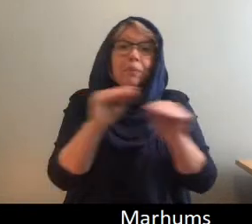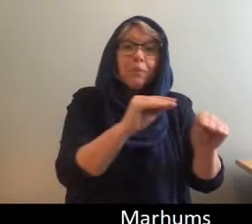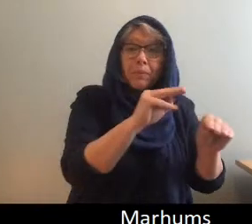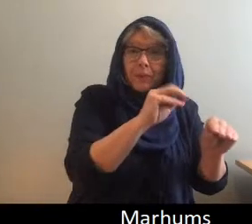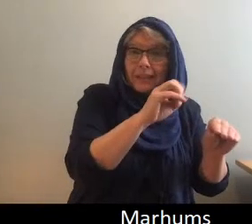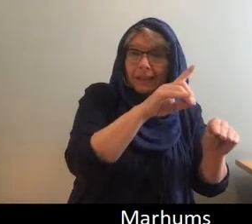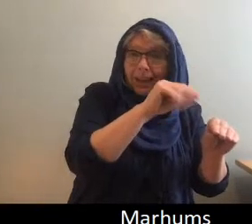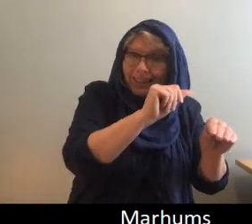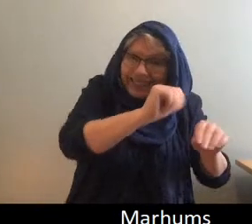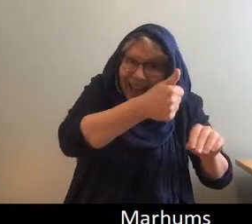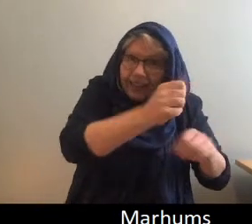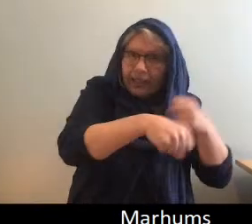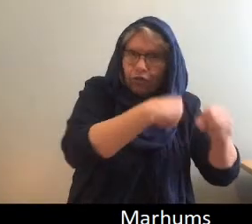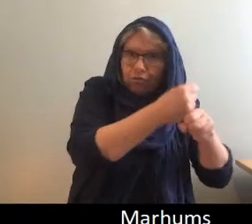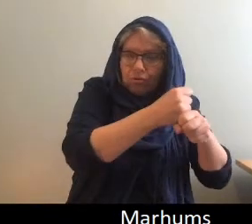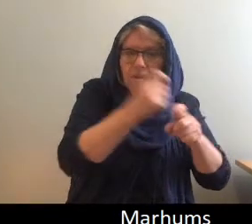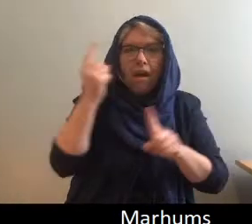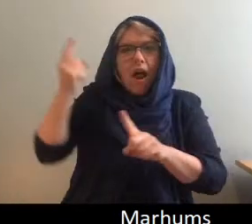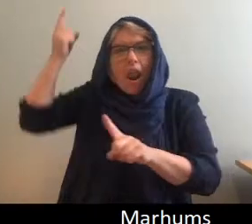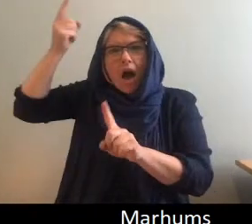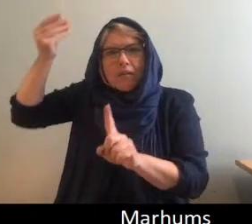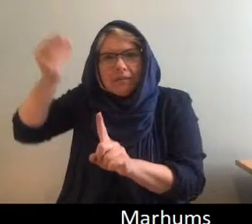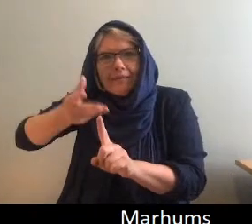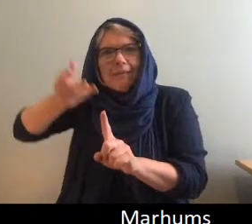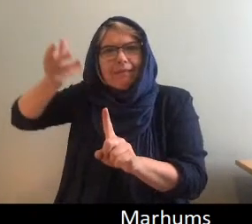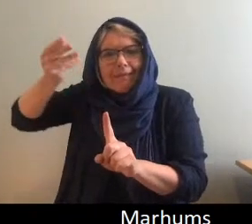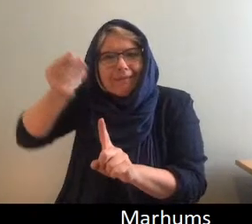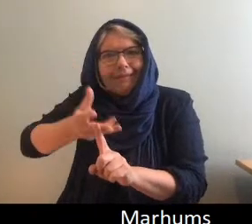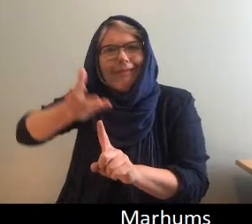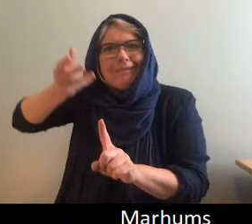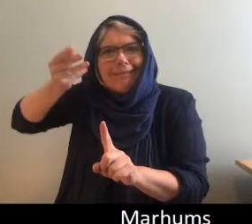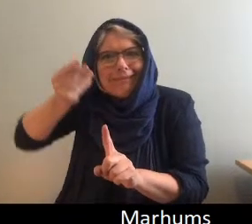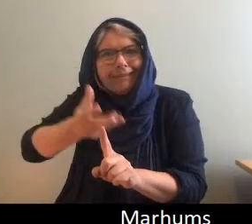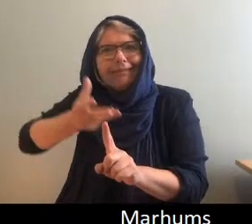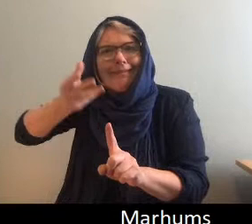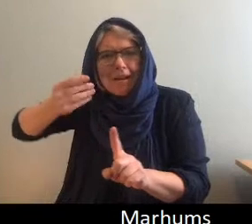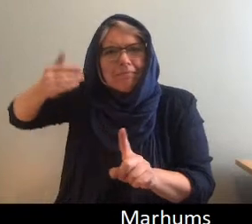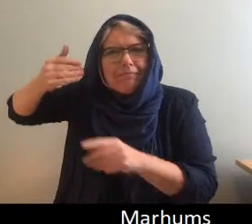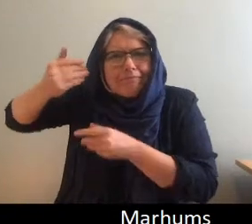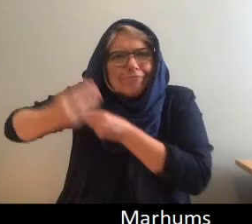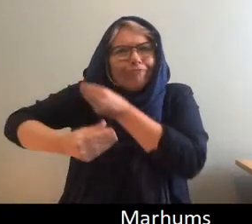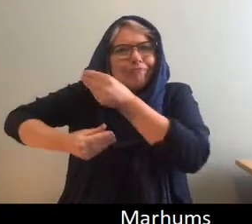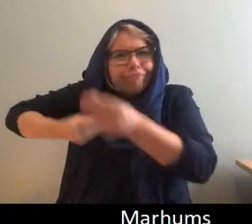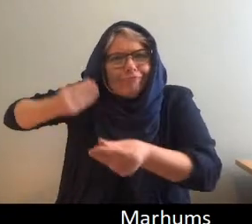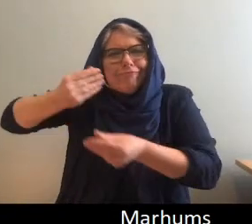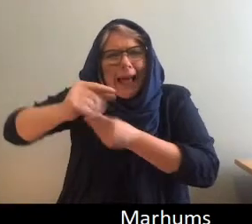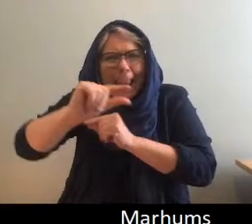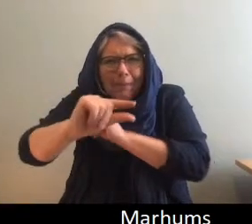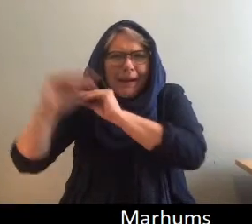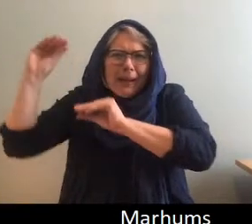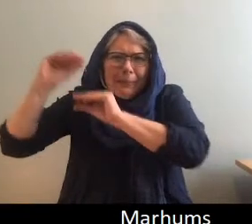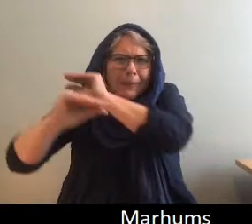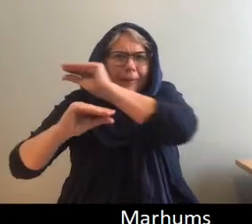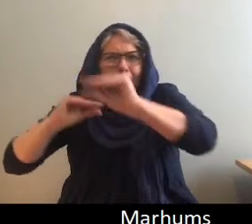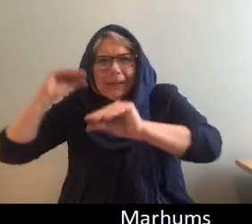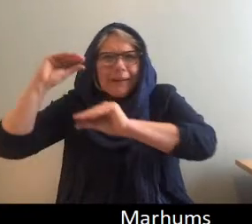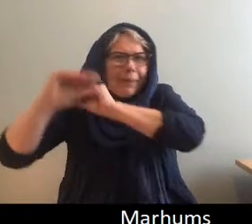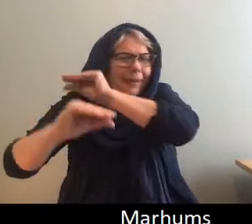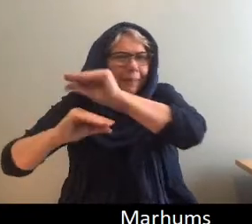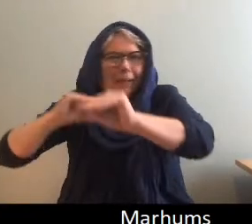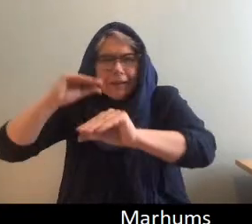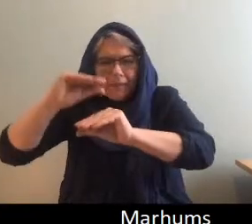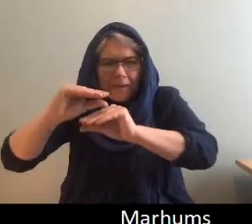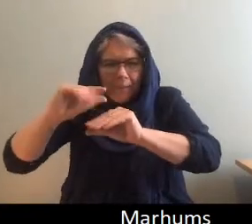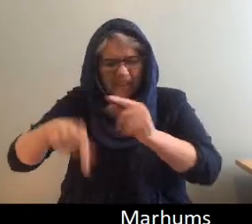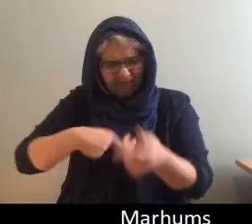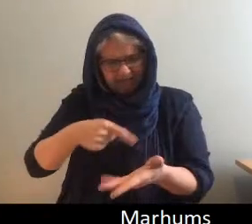those who have got animosity and enmity to the Quran and to Islam, they say, see, this is a contradiction. History tells us that the Quran